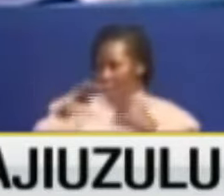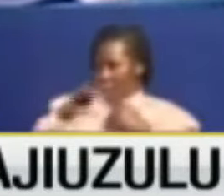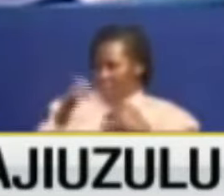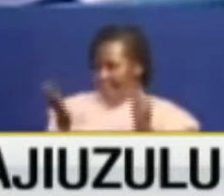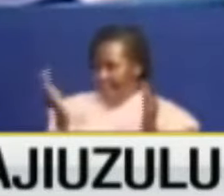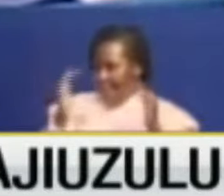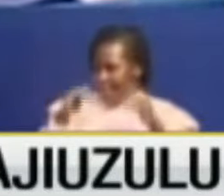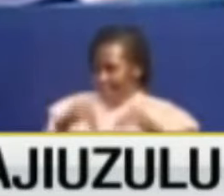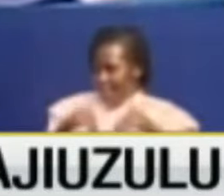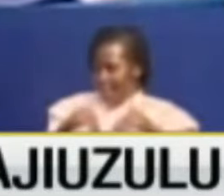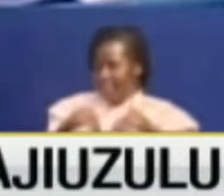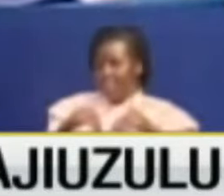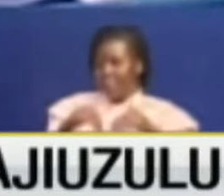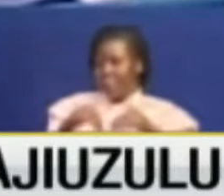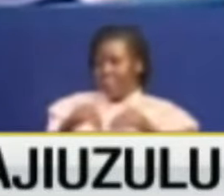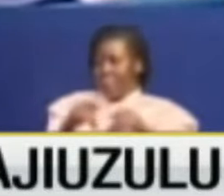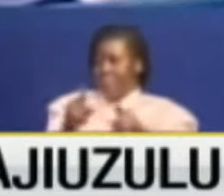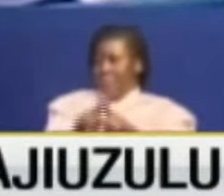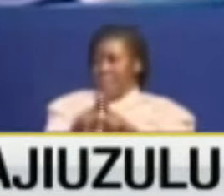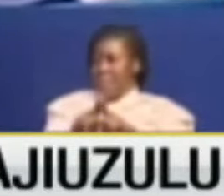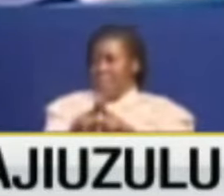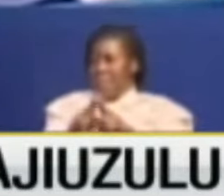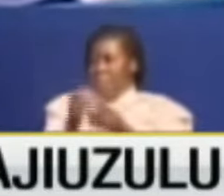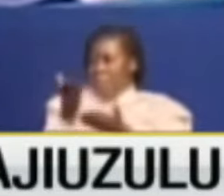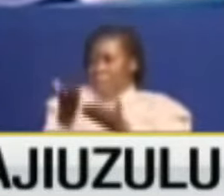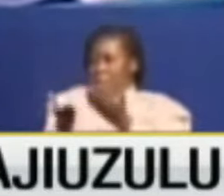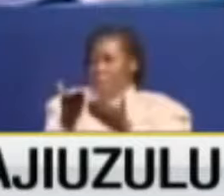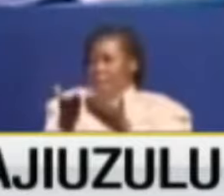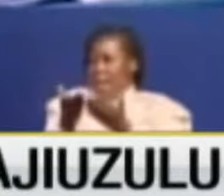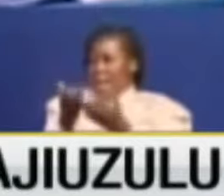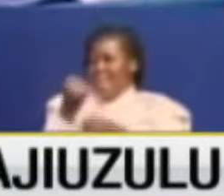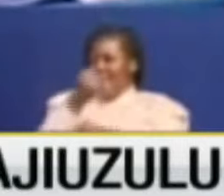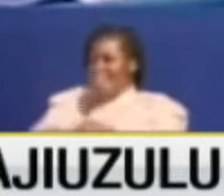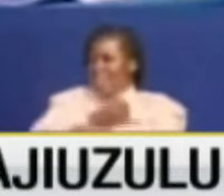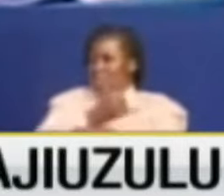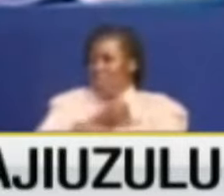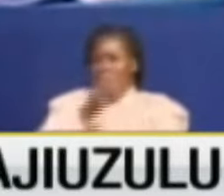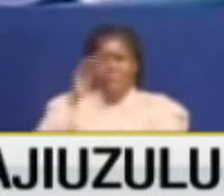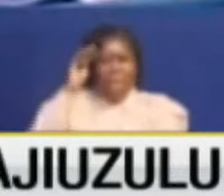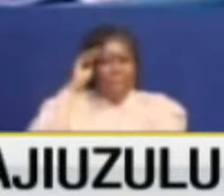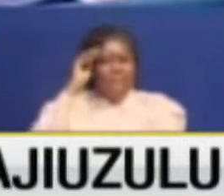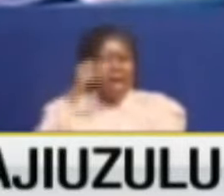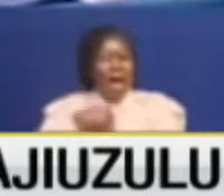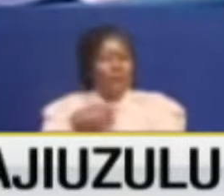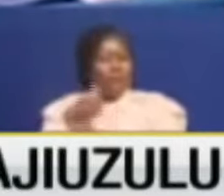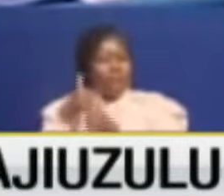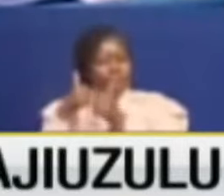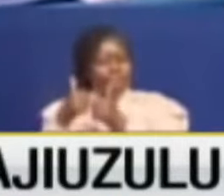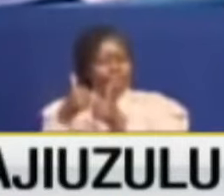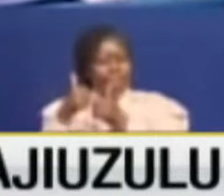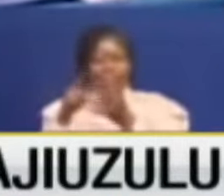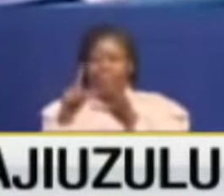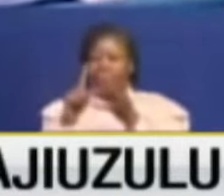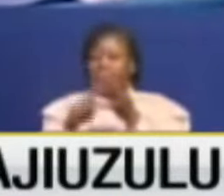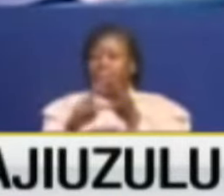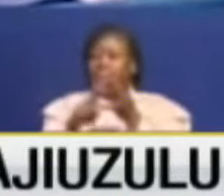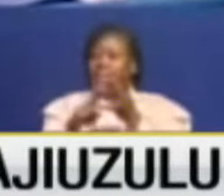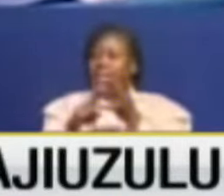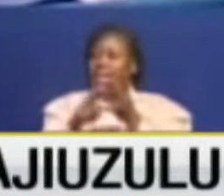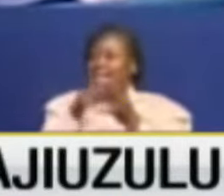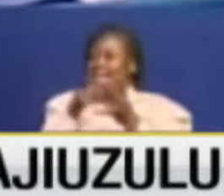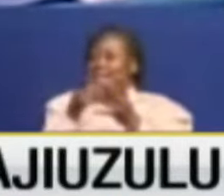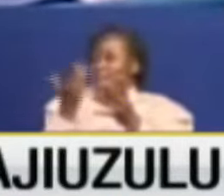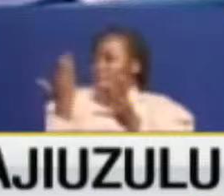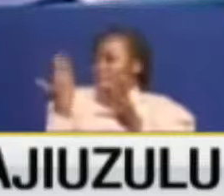Assembly, carrying with him a measure of institutional memory. Number two, he is the immediate